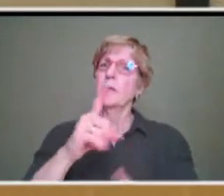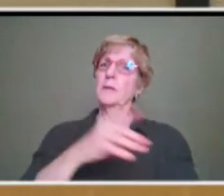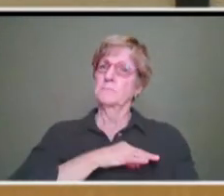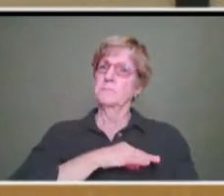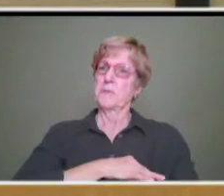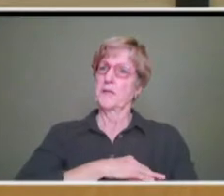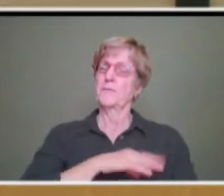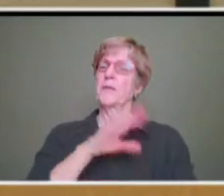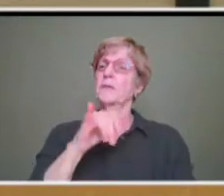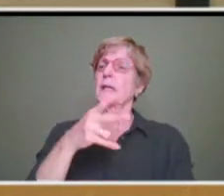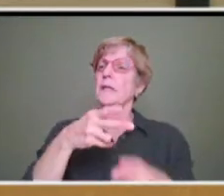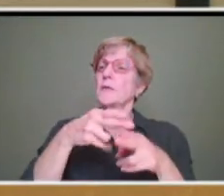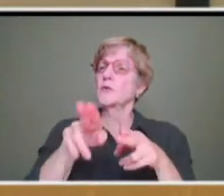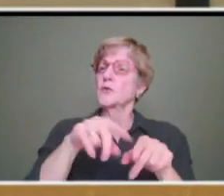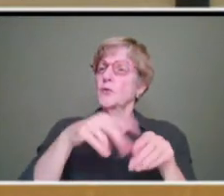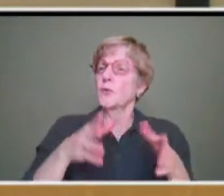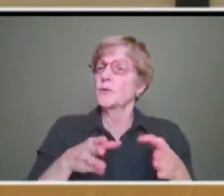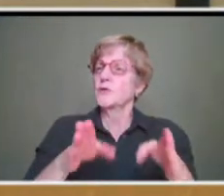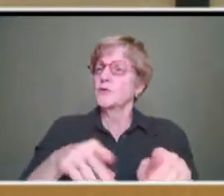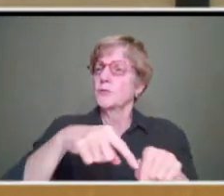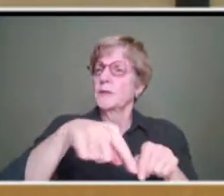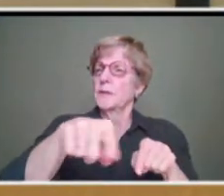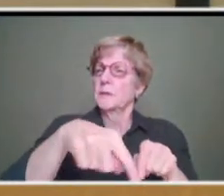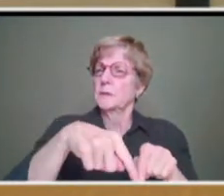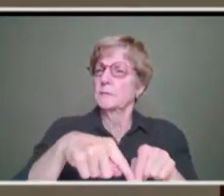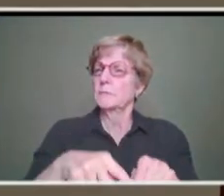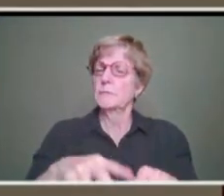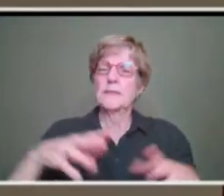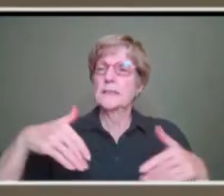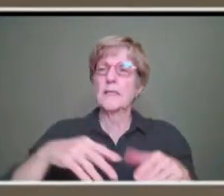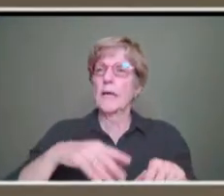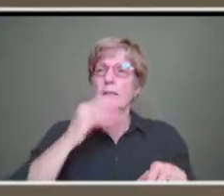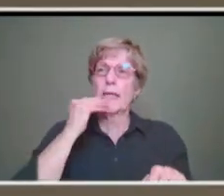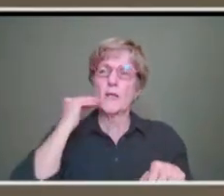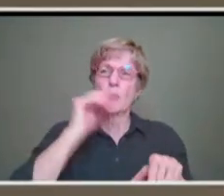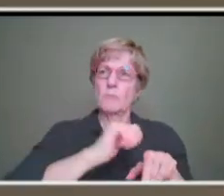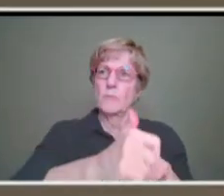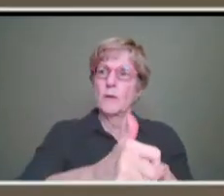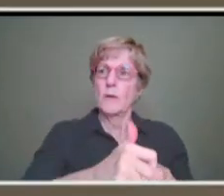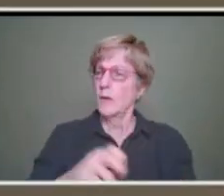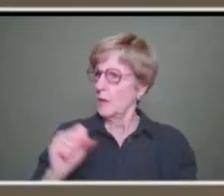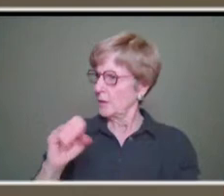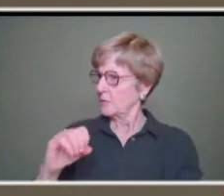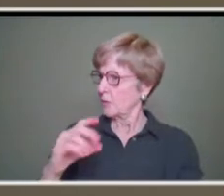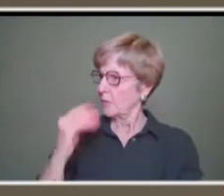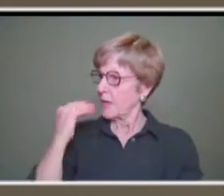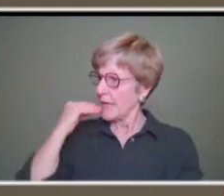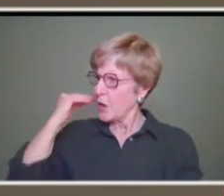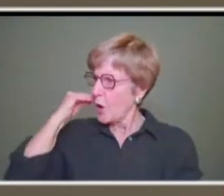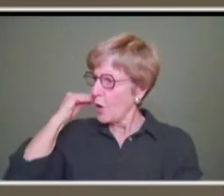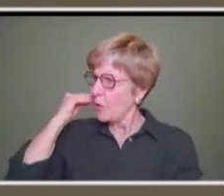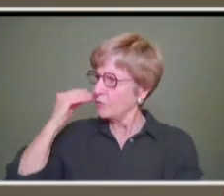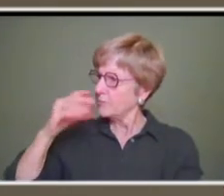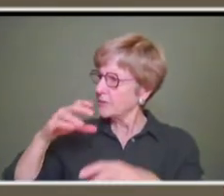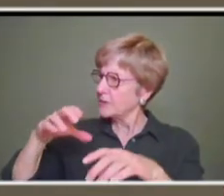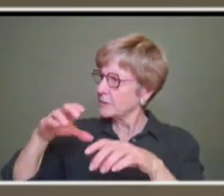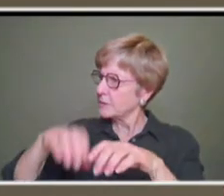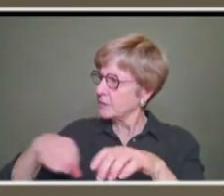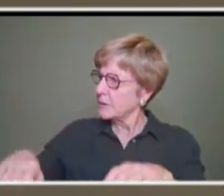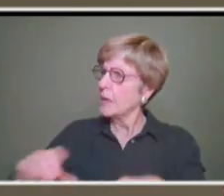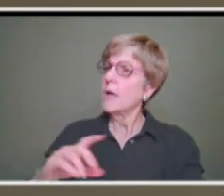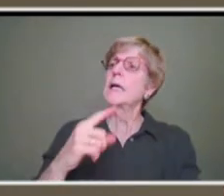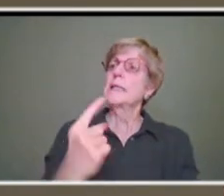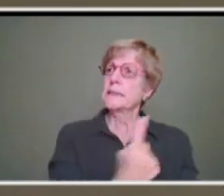that little short Street that's undeveloped so would that be like single single family homes is that what you're single family